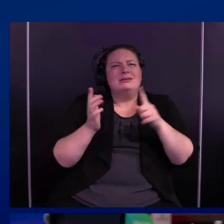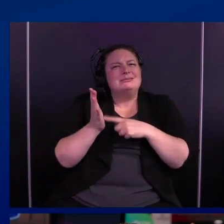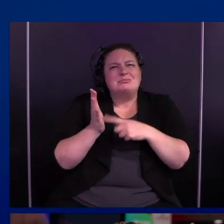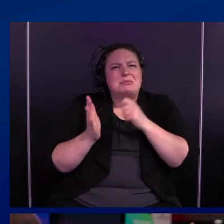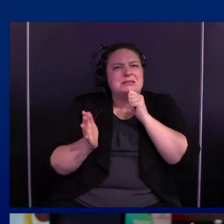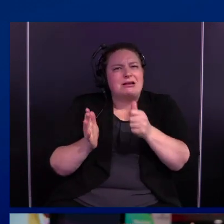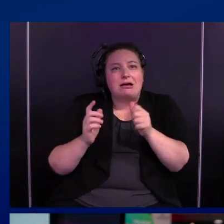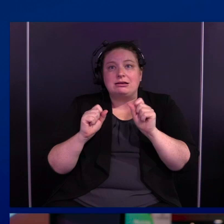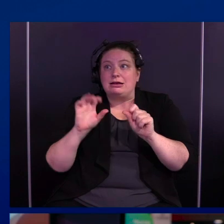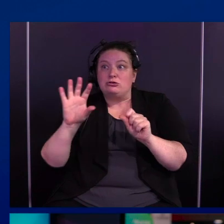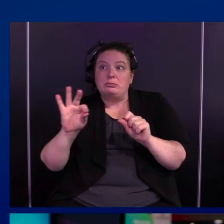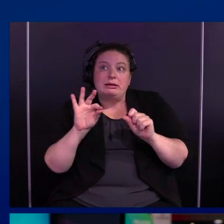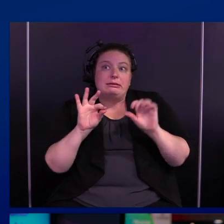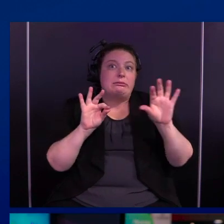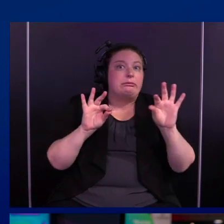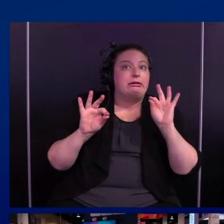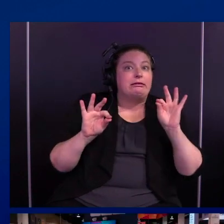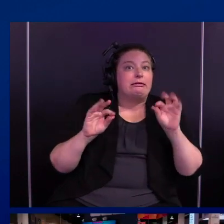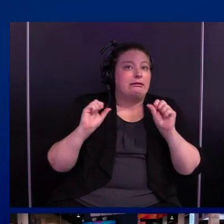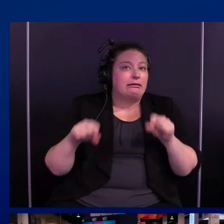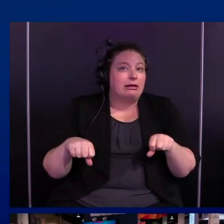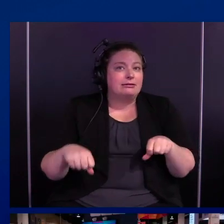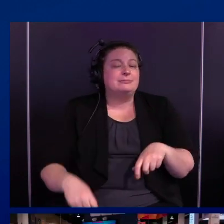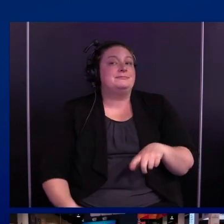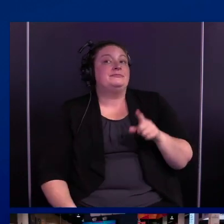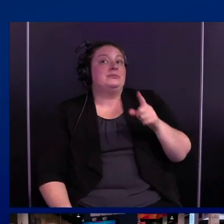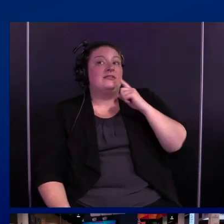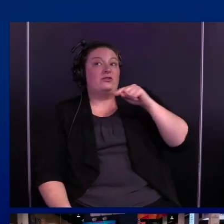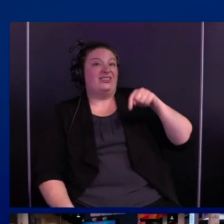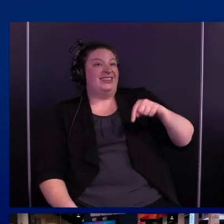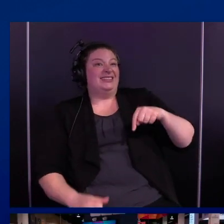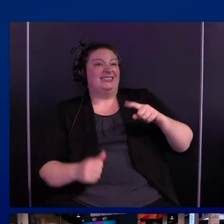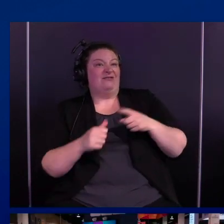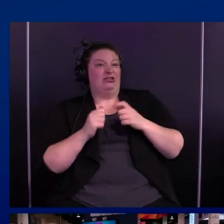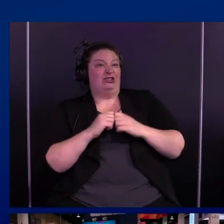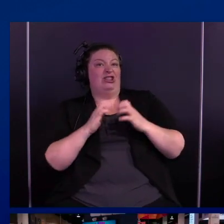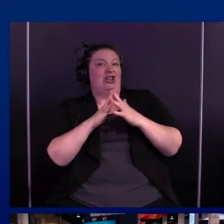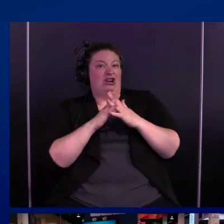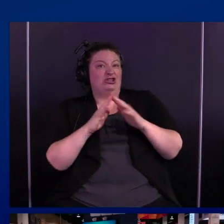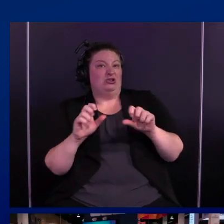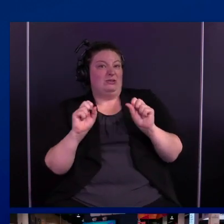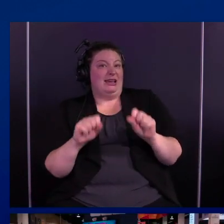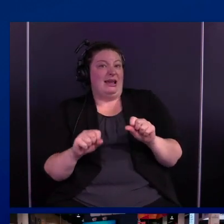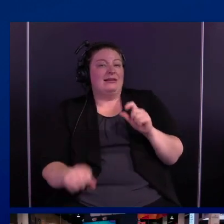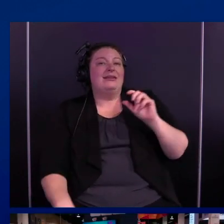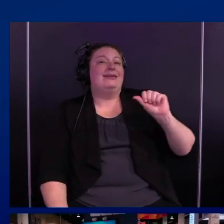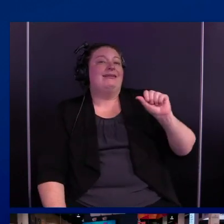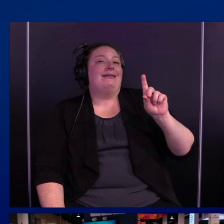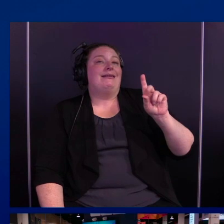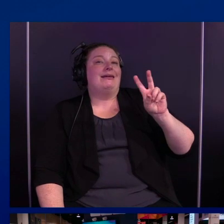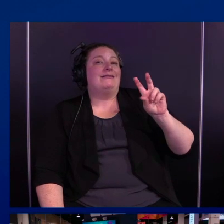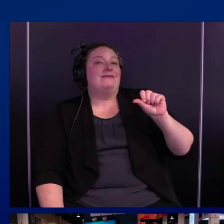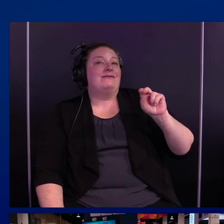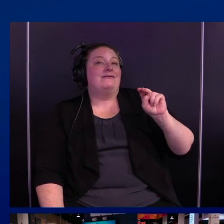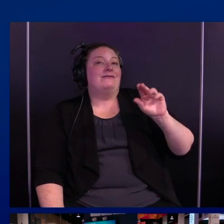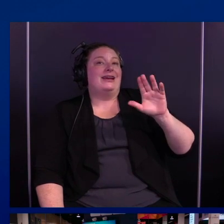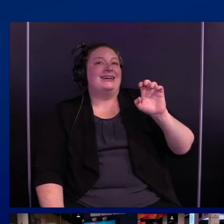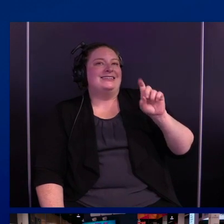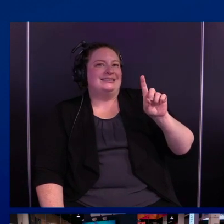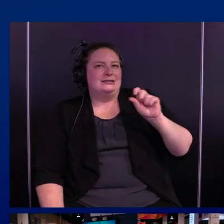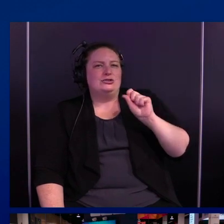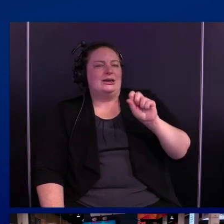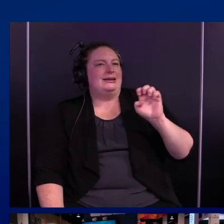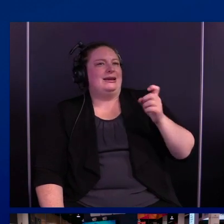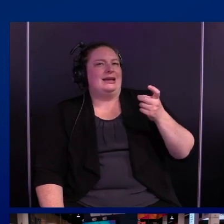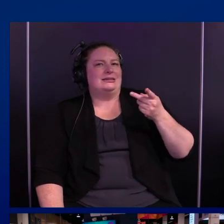pick and choose? Yeah, so first of all, at this first launch, you can do that. If you go into the advanced mode, you can export. Basically, we